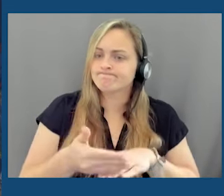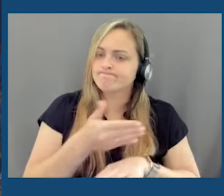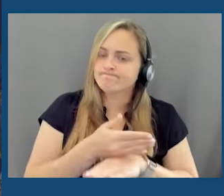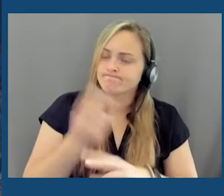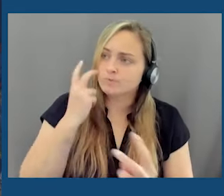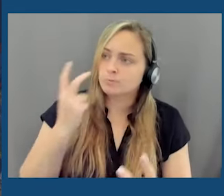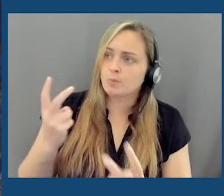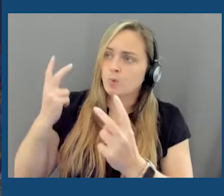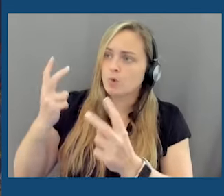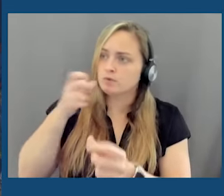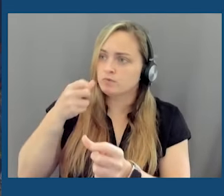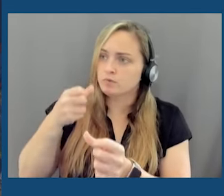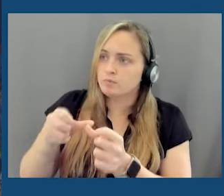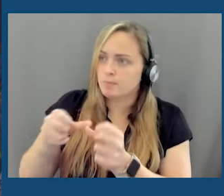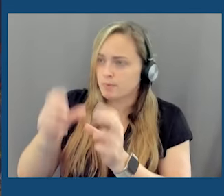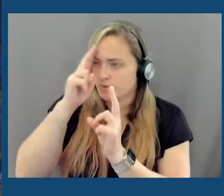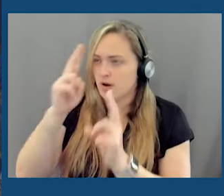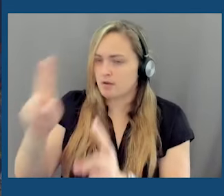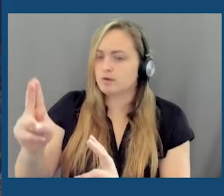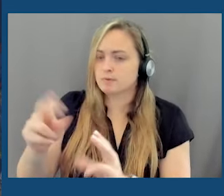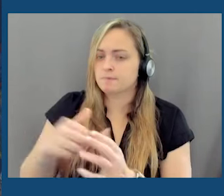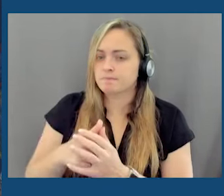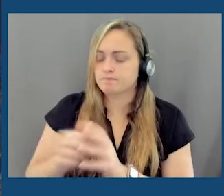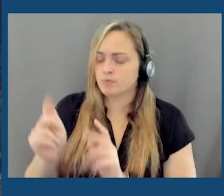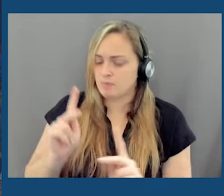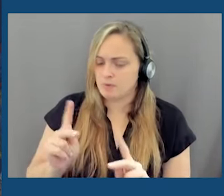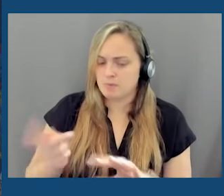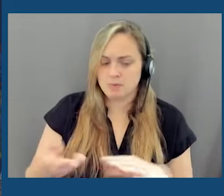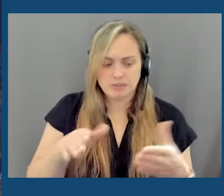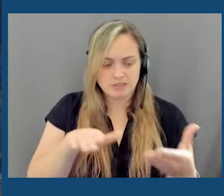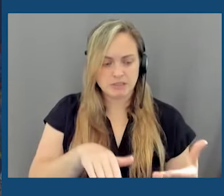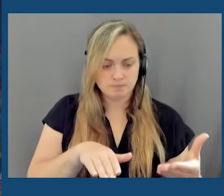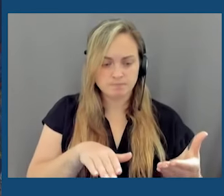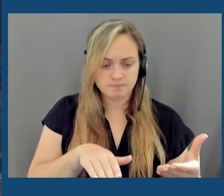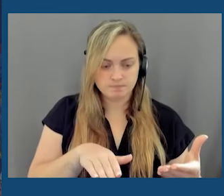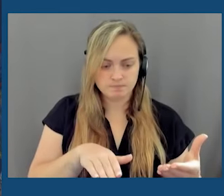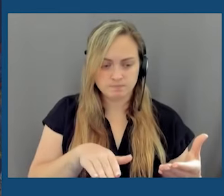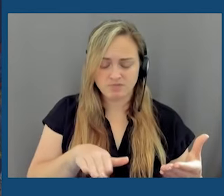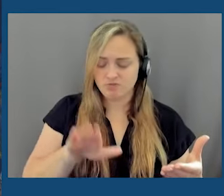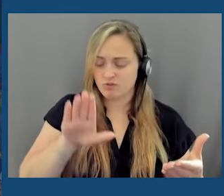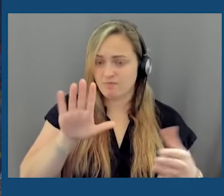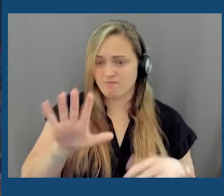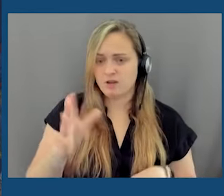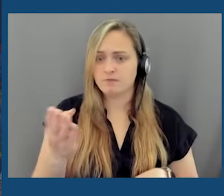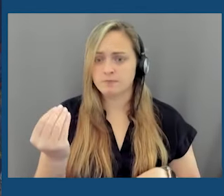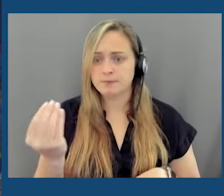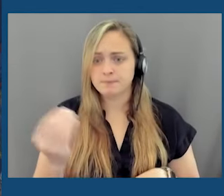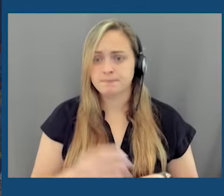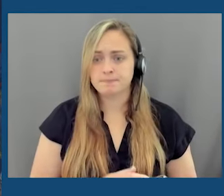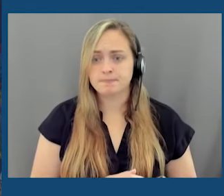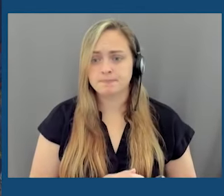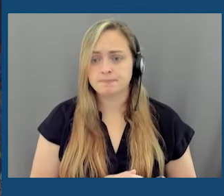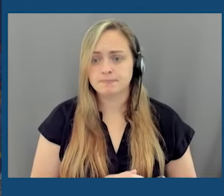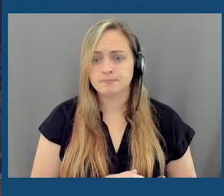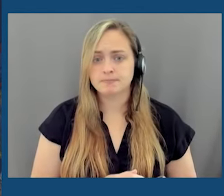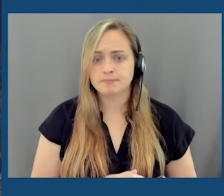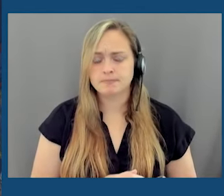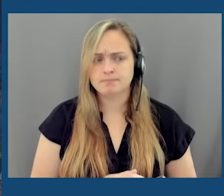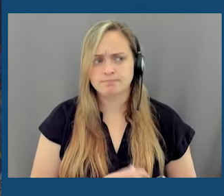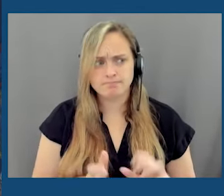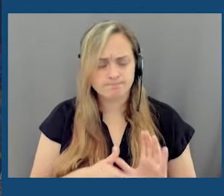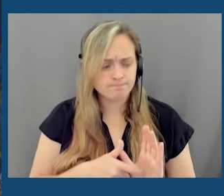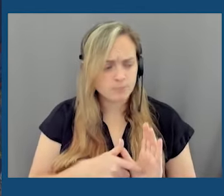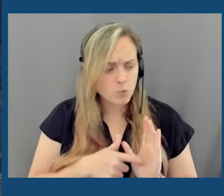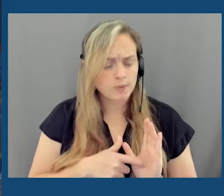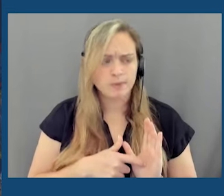memorialize and honor the victims of 514. We have an obligation as a